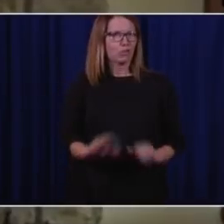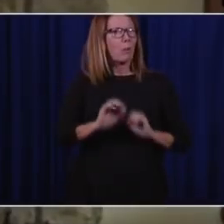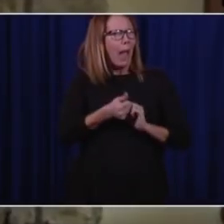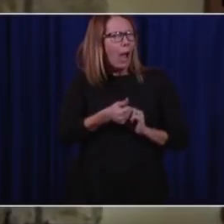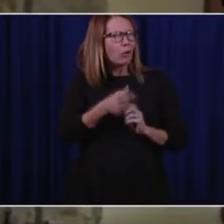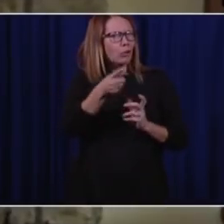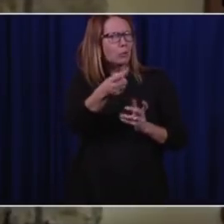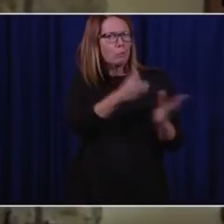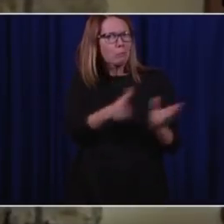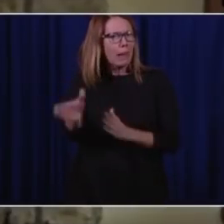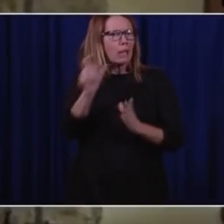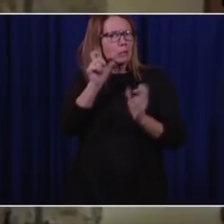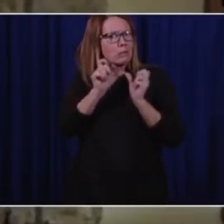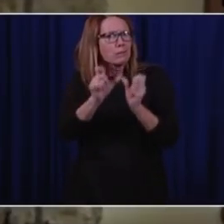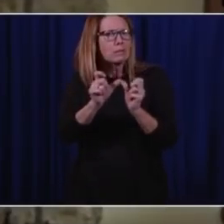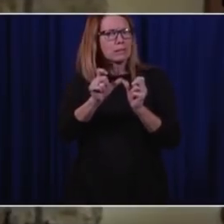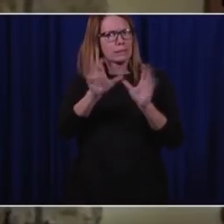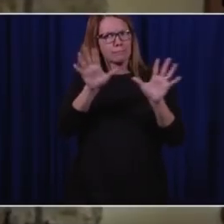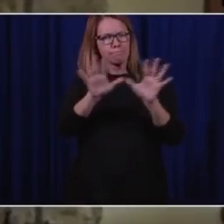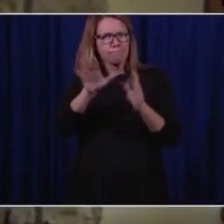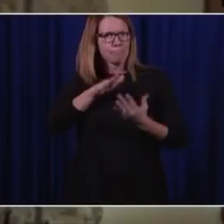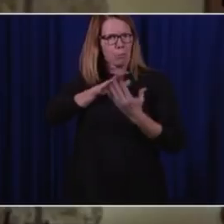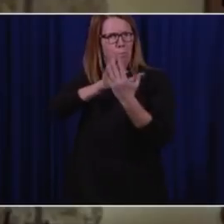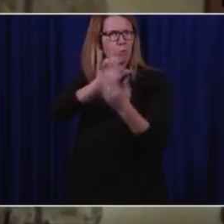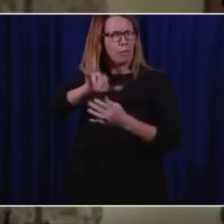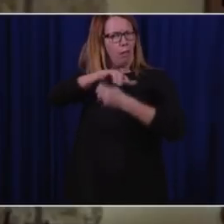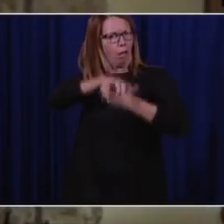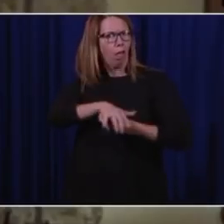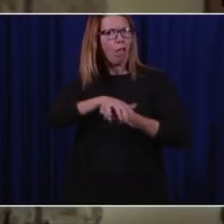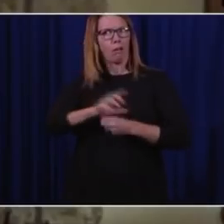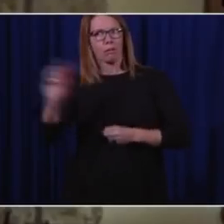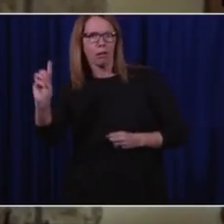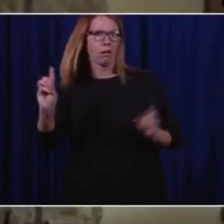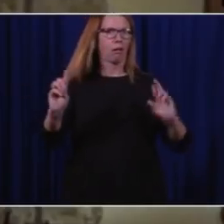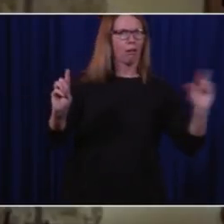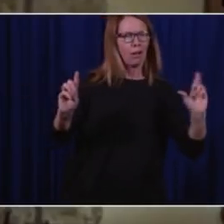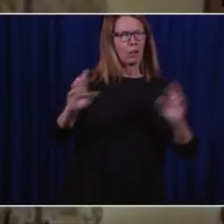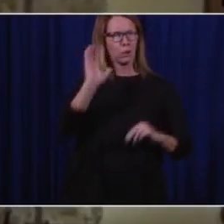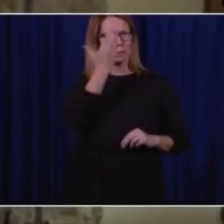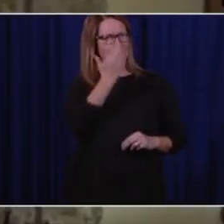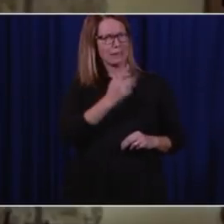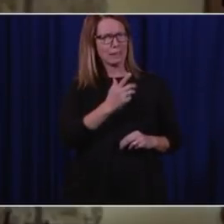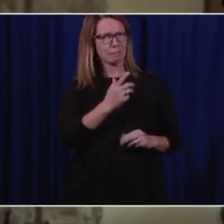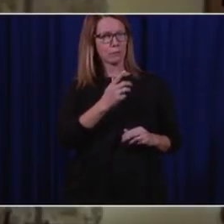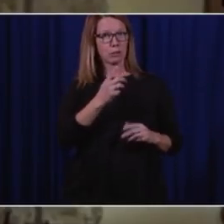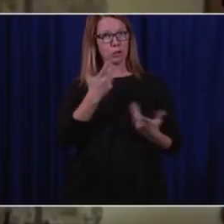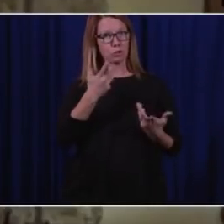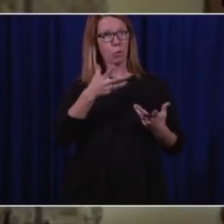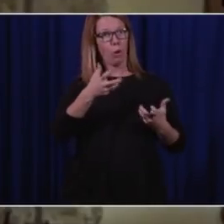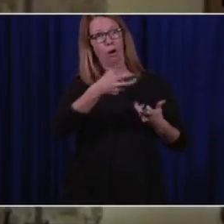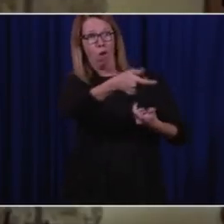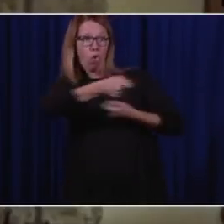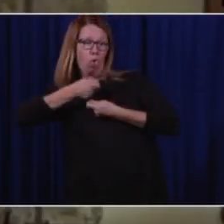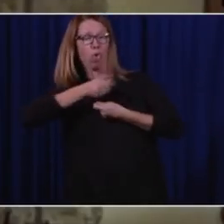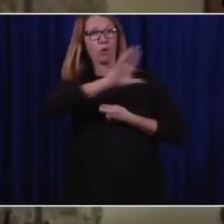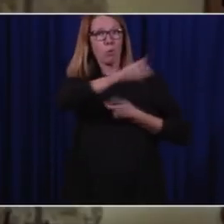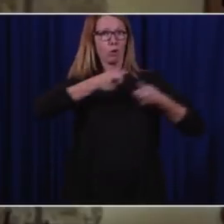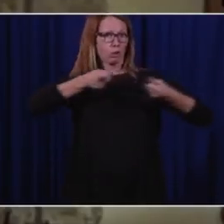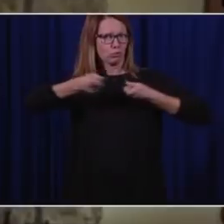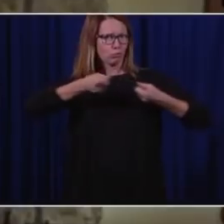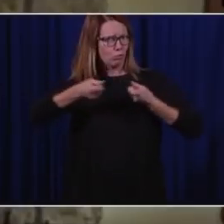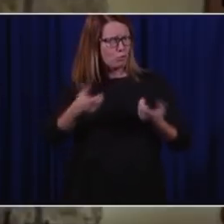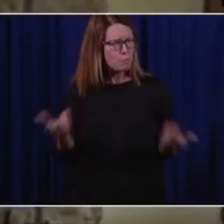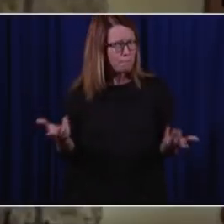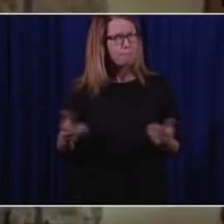tension between you and your Republican colleagues in the House and Senate who seem to undermine your capabilities as a governor in this consequential time we're